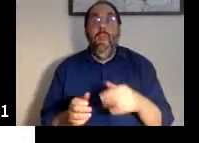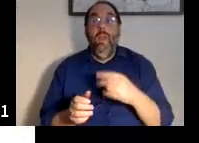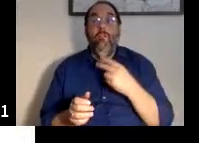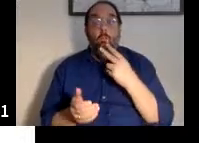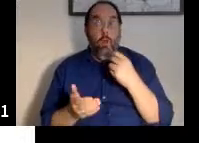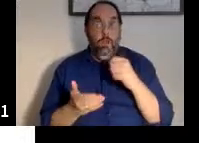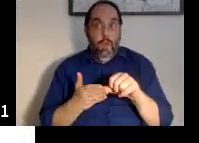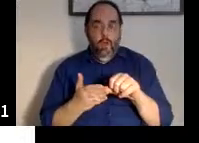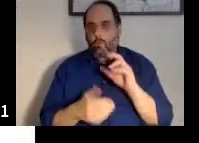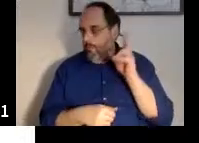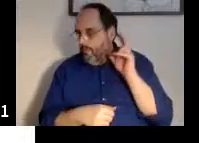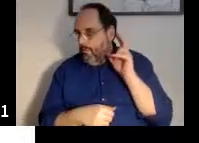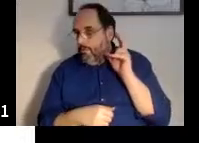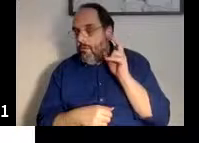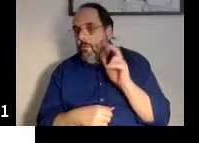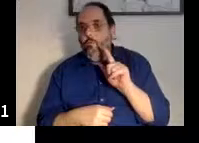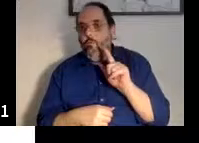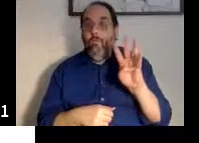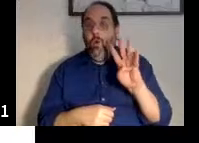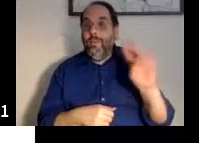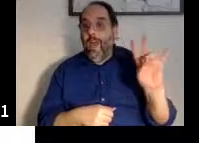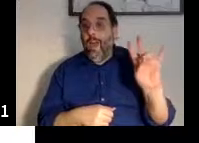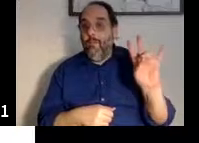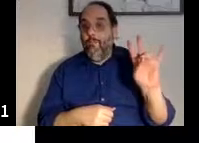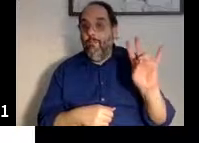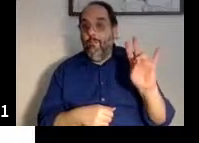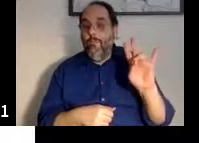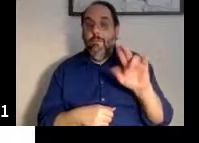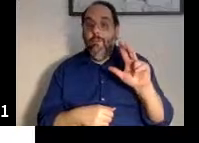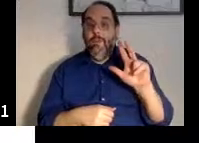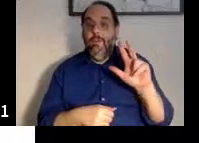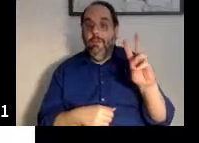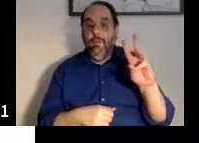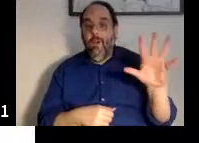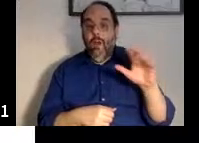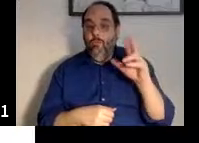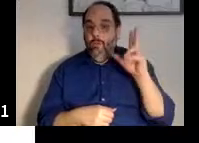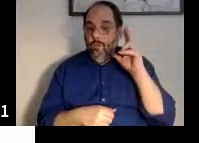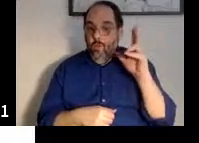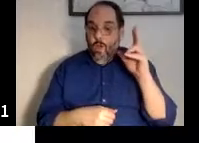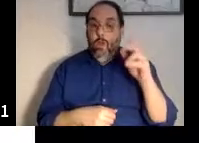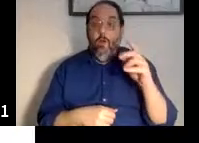voicemail 24/7, 365 at